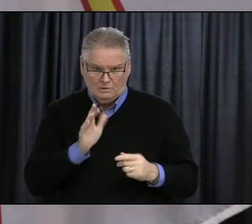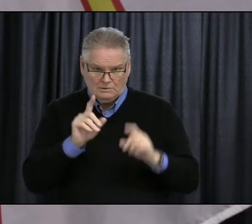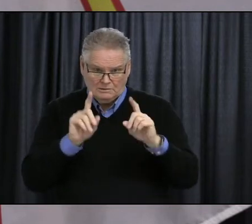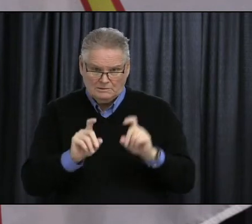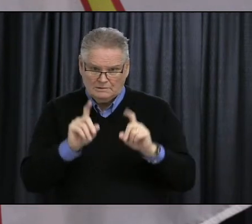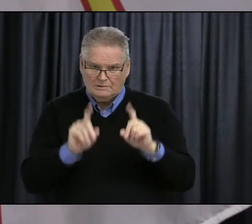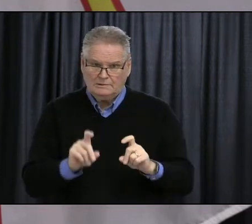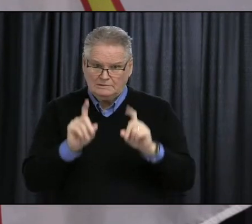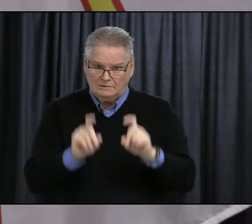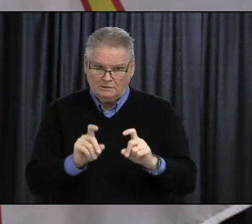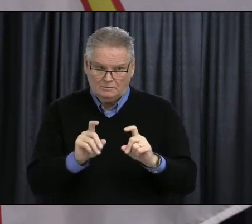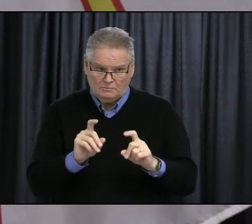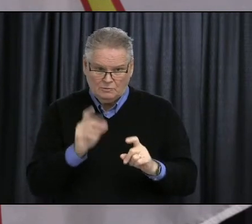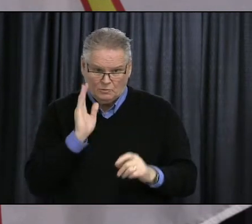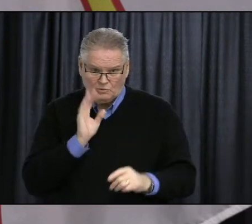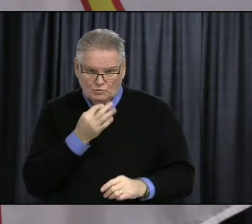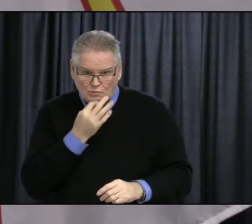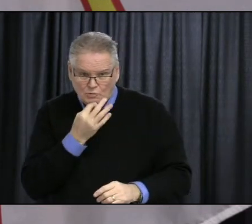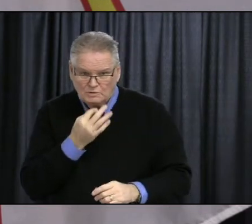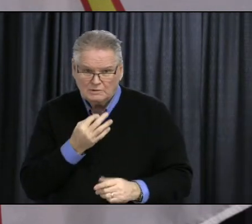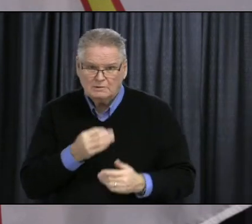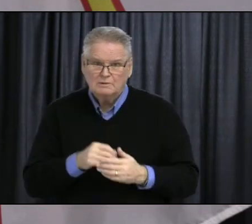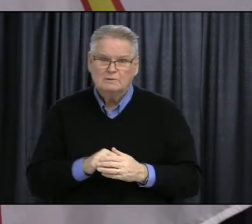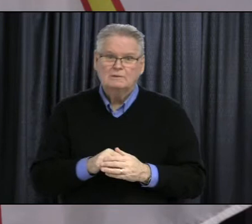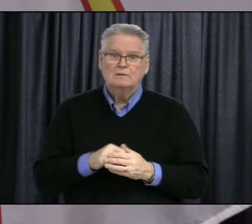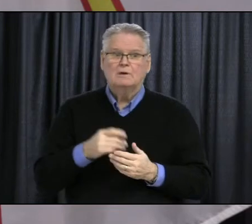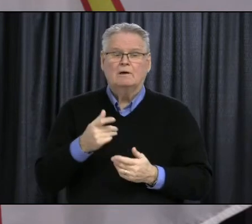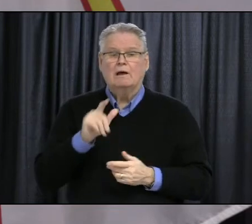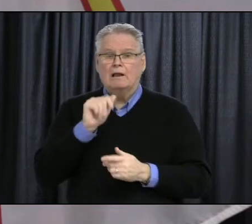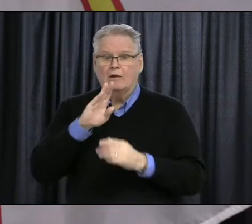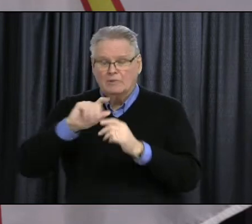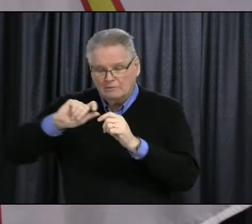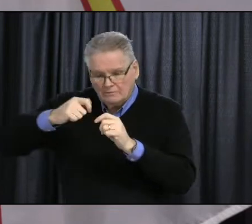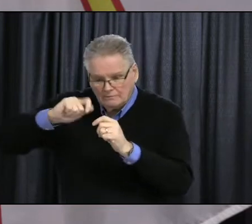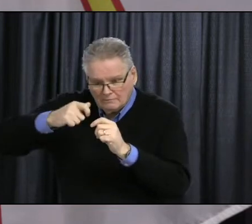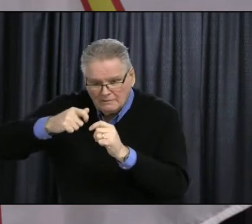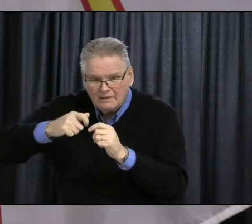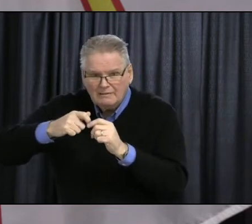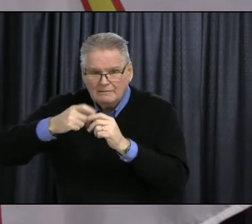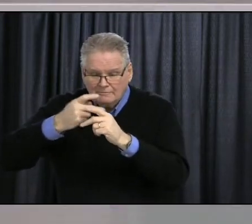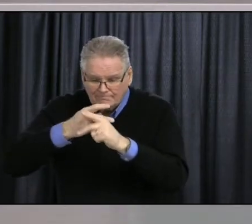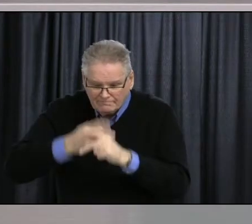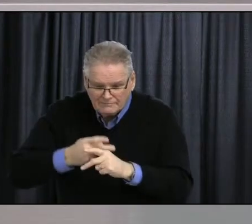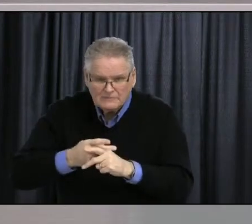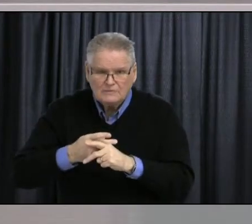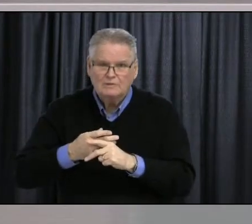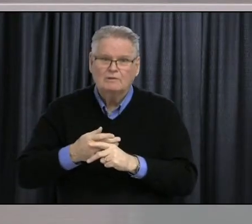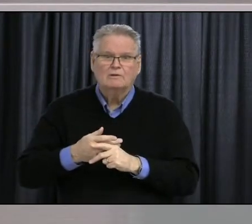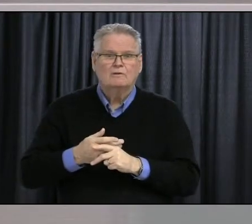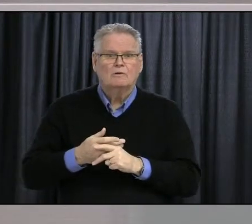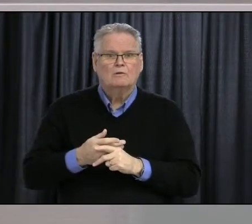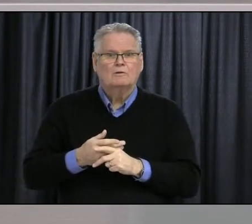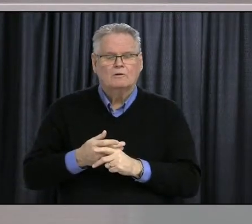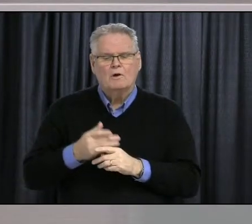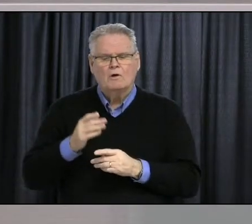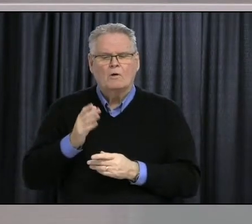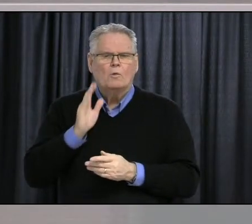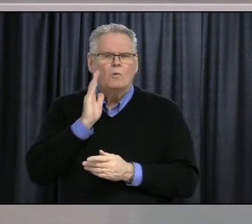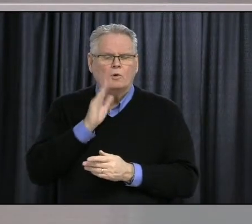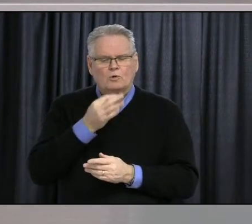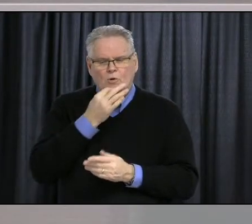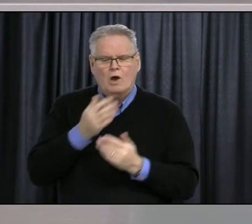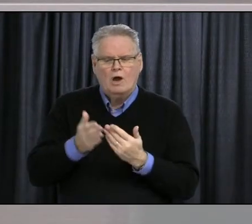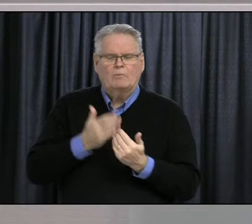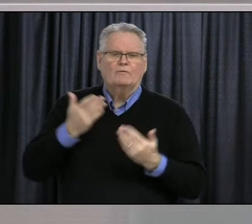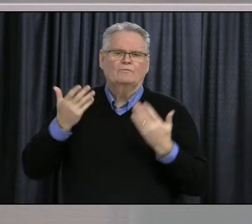final processes that they have to put in place to be able to do that. Perfect. All right. And I'm curious, what type of equipment